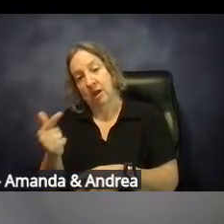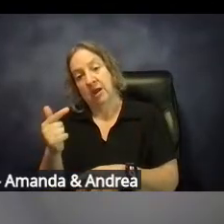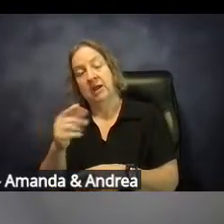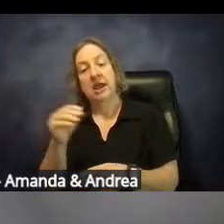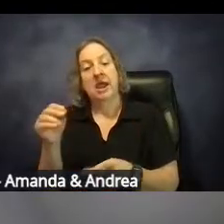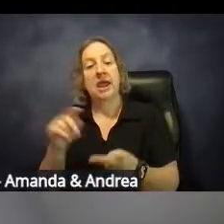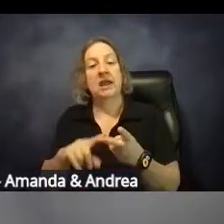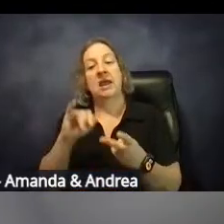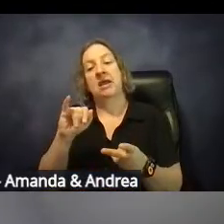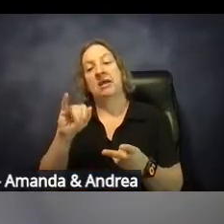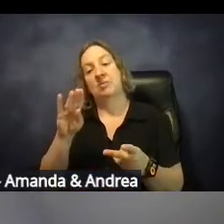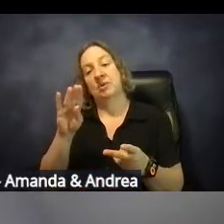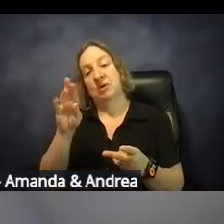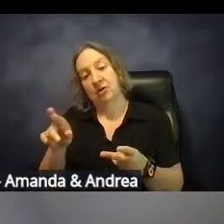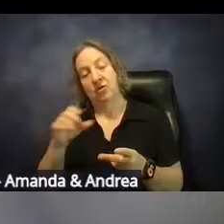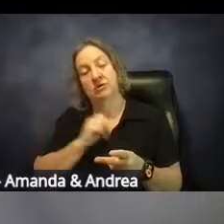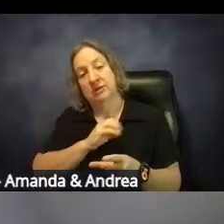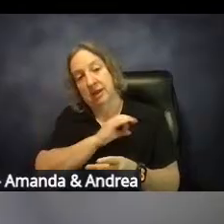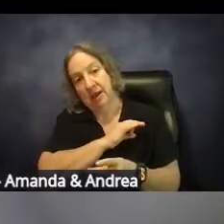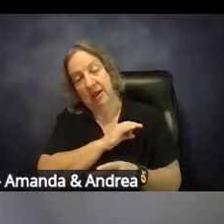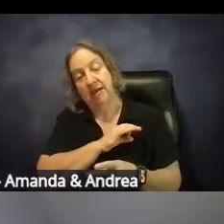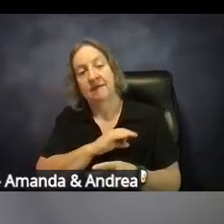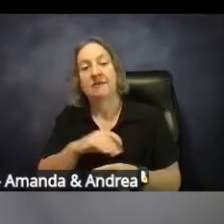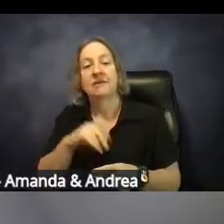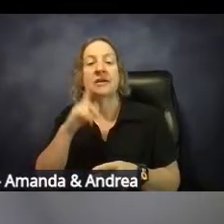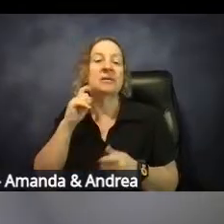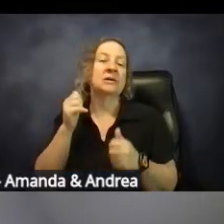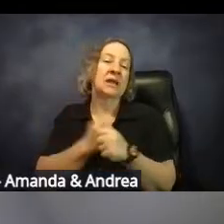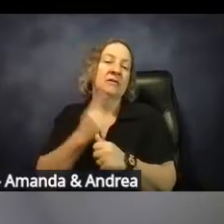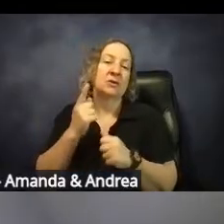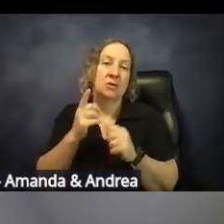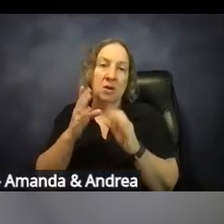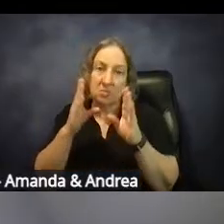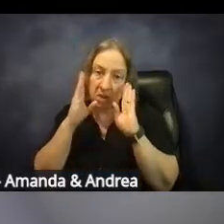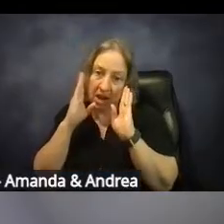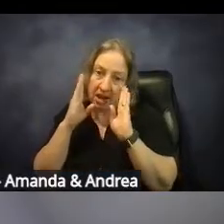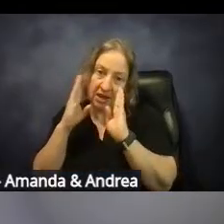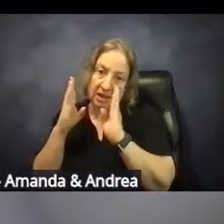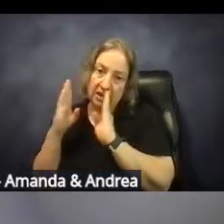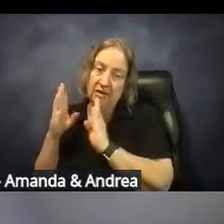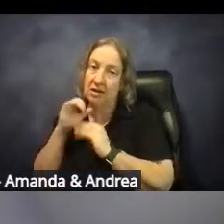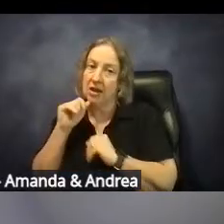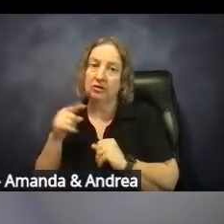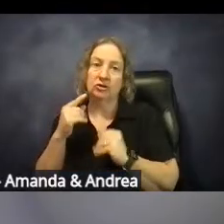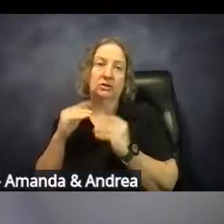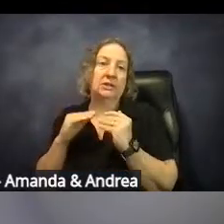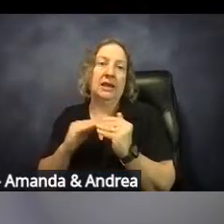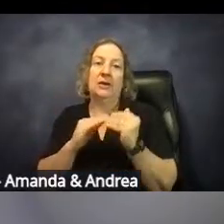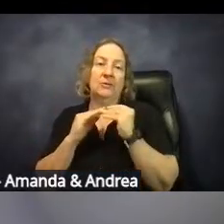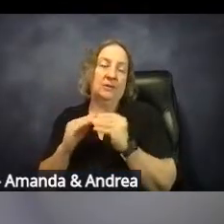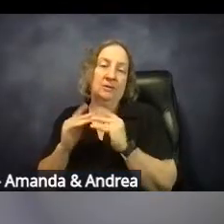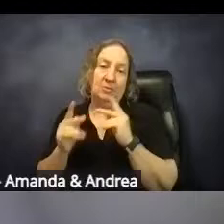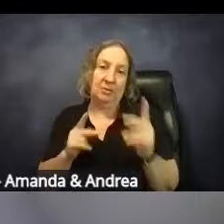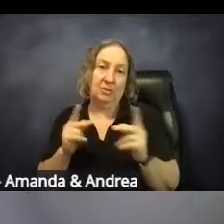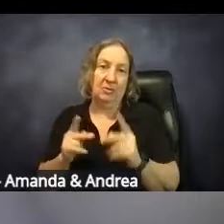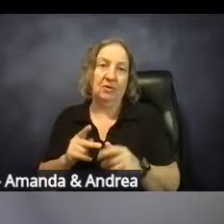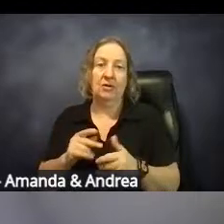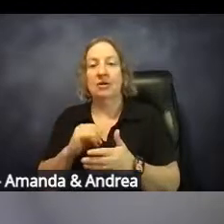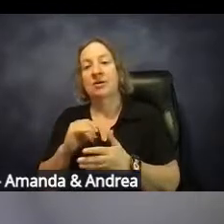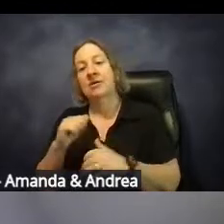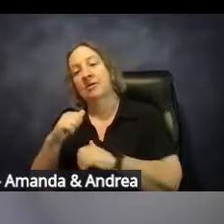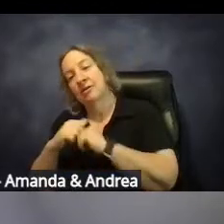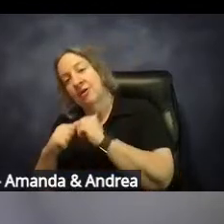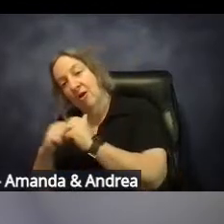the IBR staff, because everybody paid attention. It wasn't just the equity people, the architects